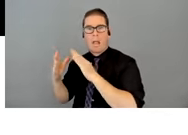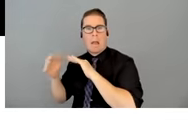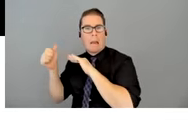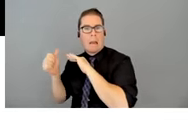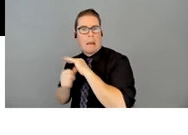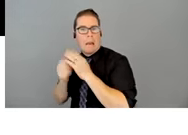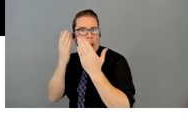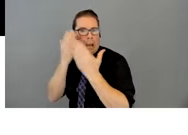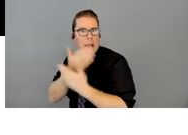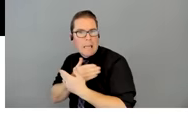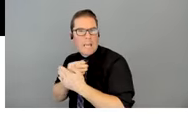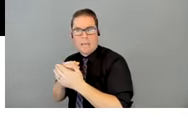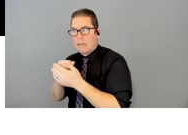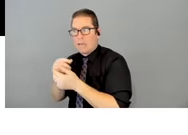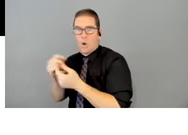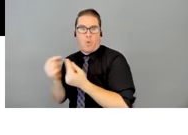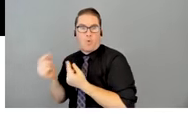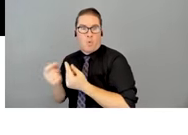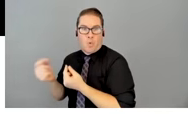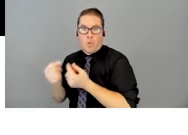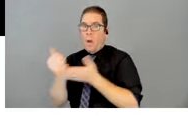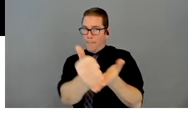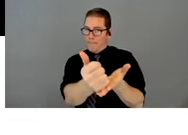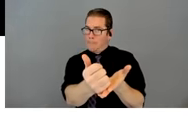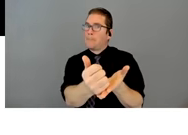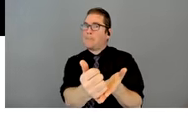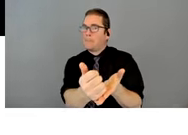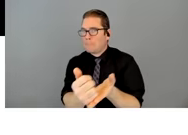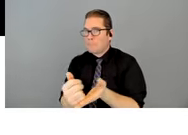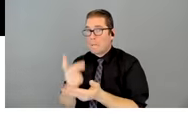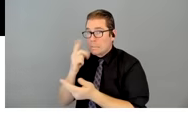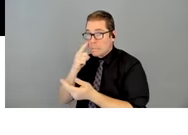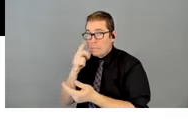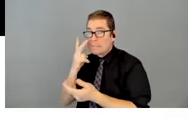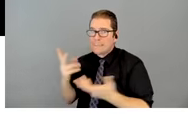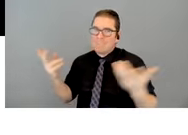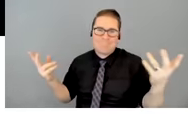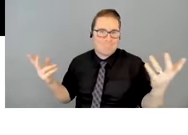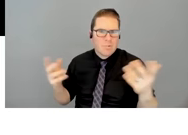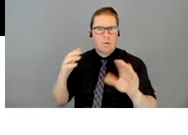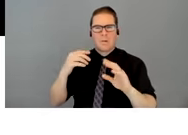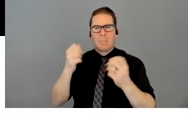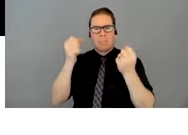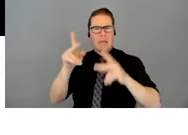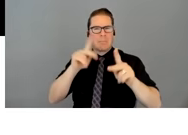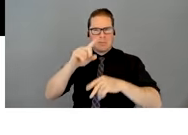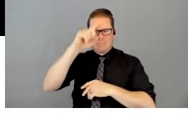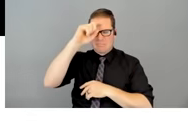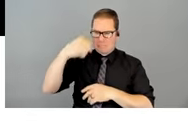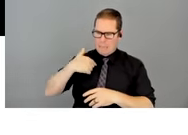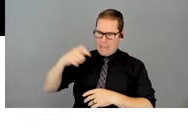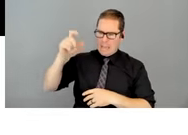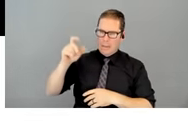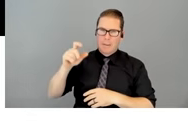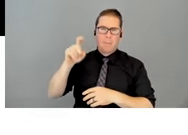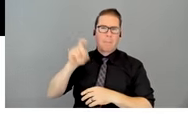to report concerning behavior now, there have been a lot of questions about, are we mandatory reporters, or when we